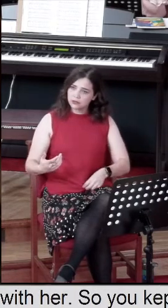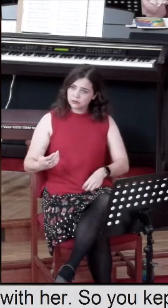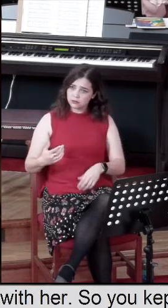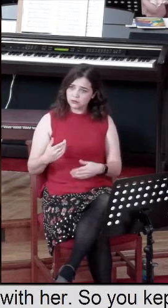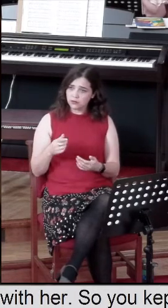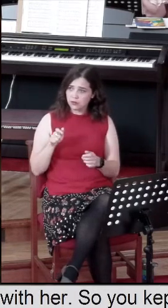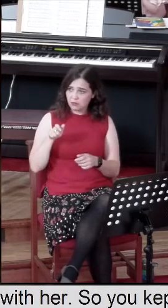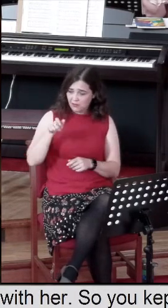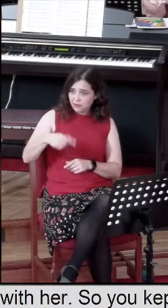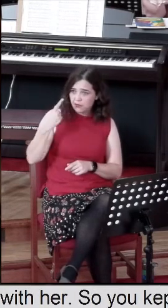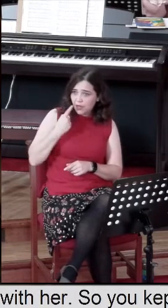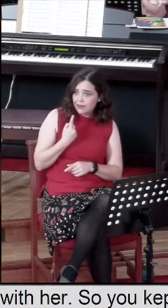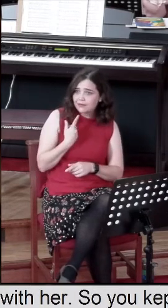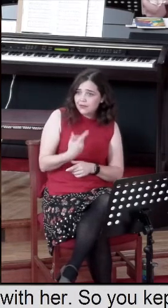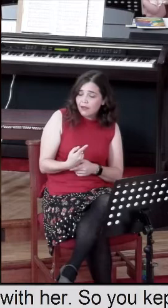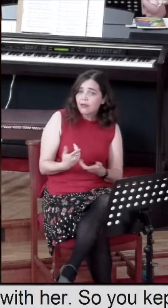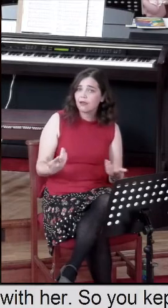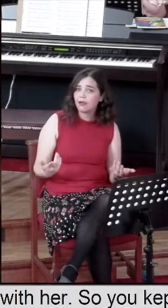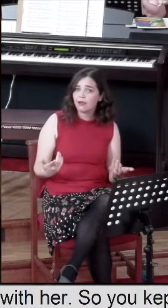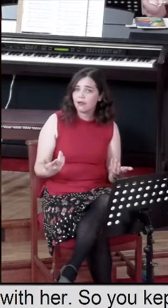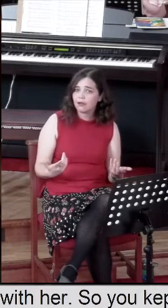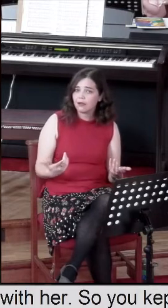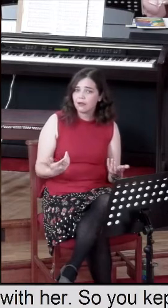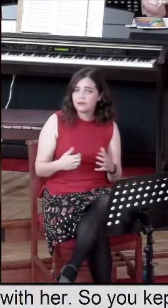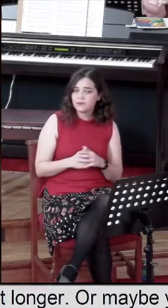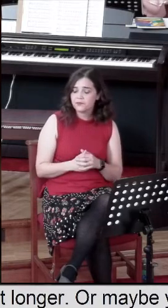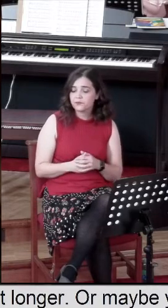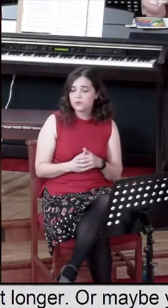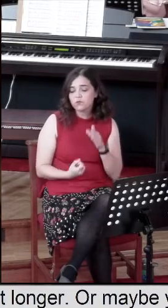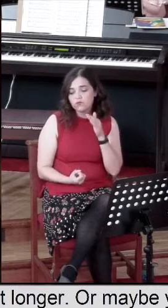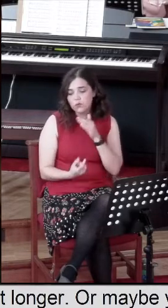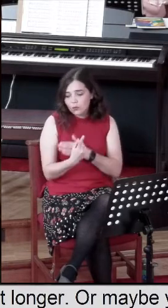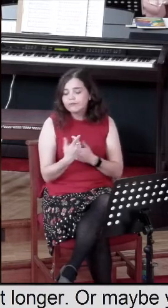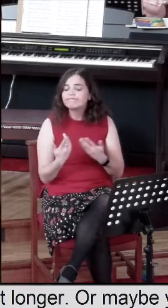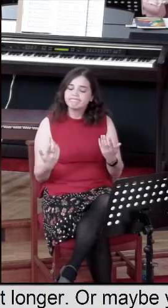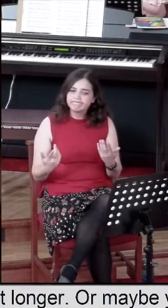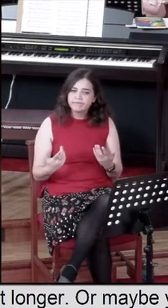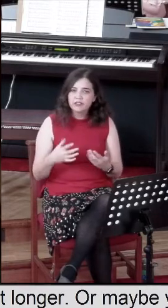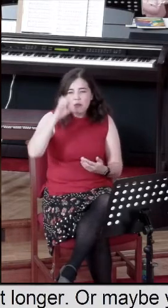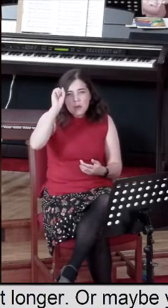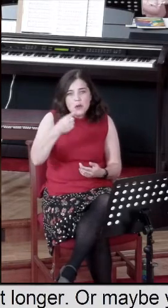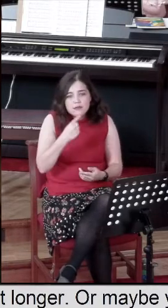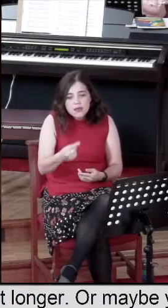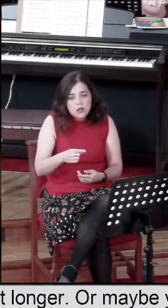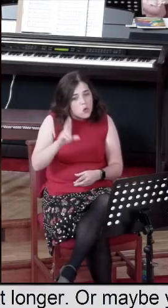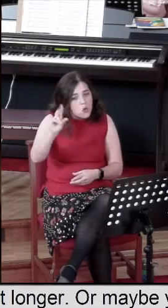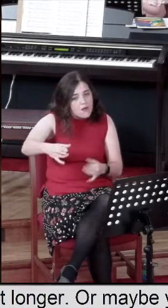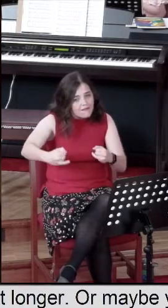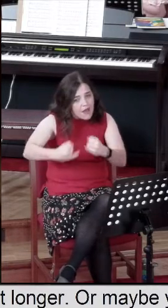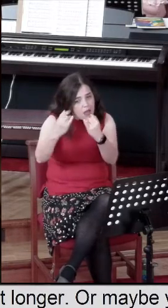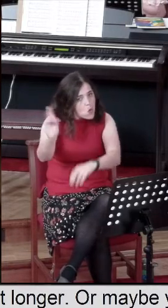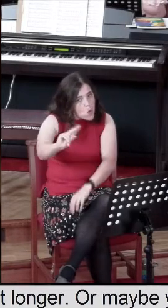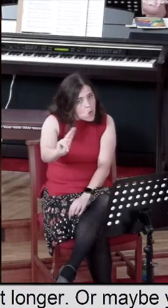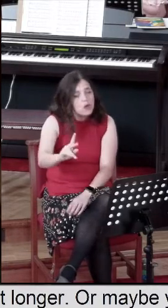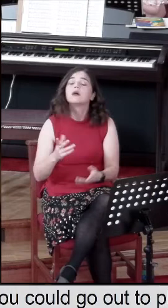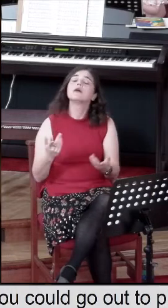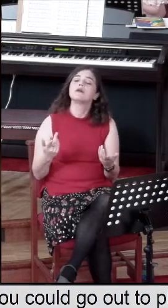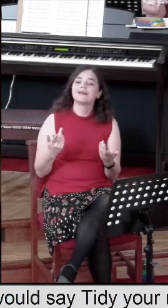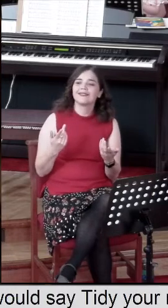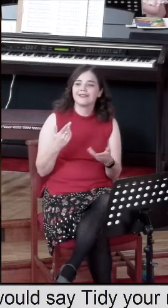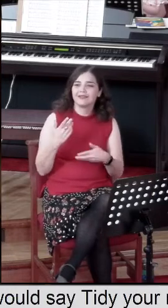sort of thing and say that sort of thing to you. And very often it might be, remember what I said, no fighting, no quarreling, all sorts of